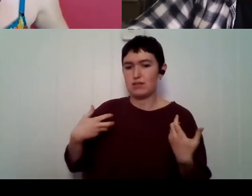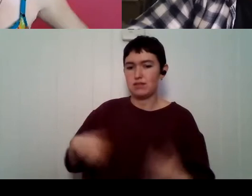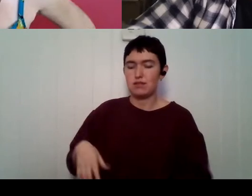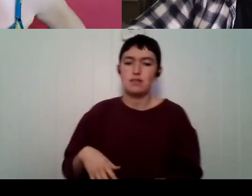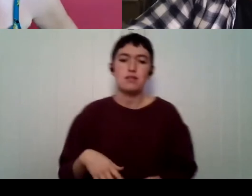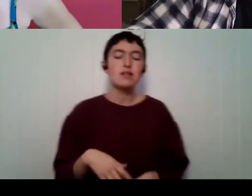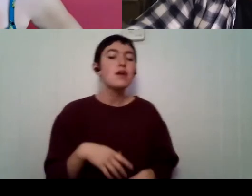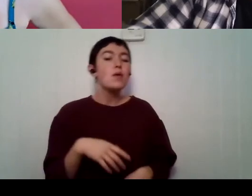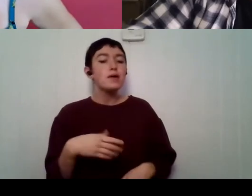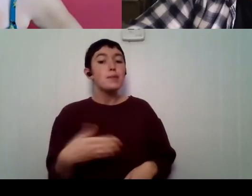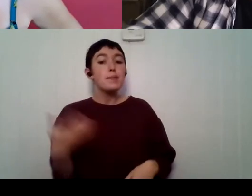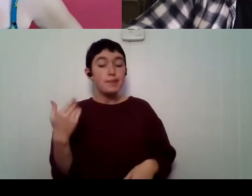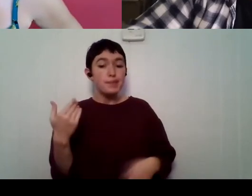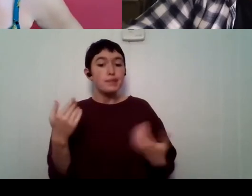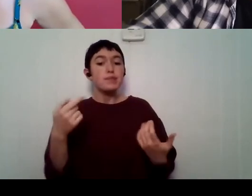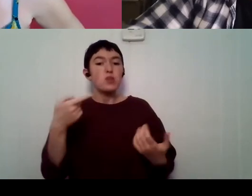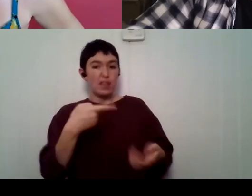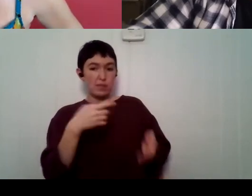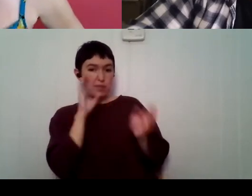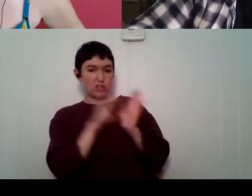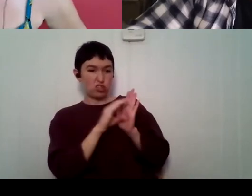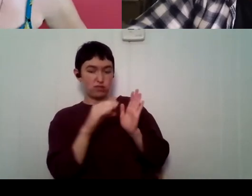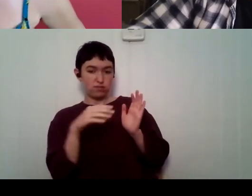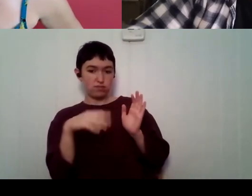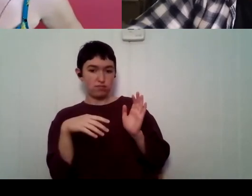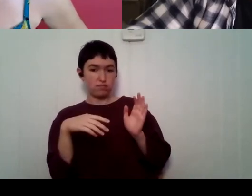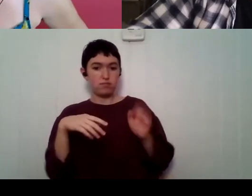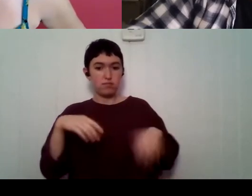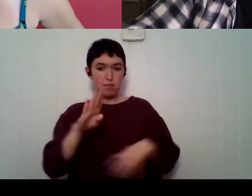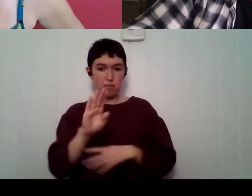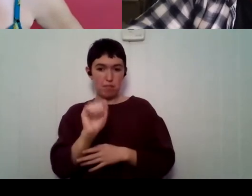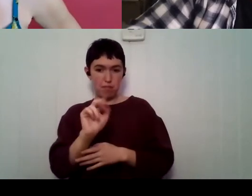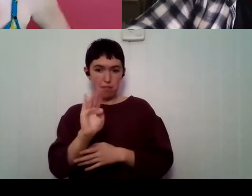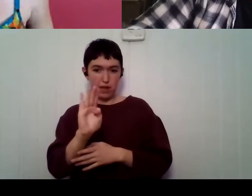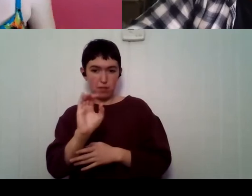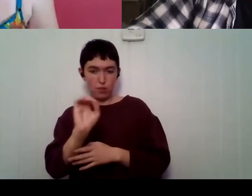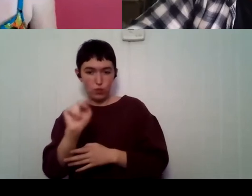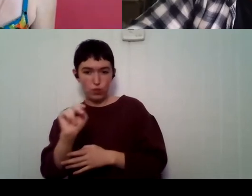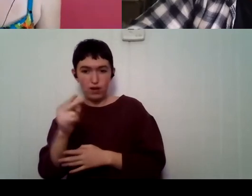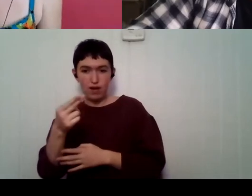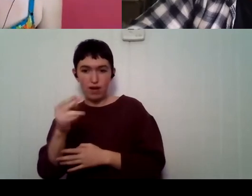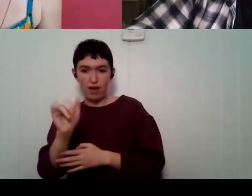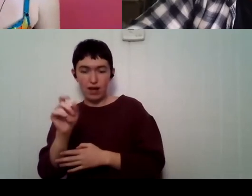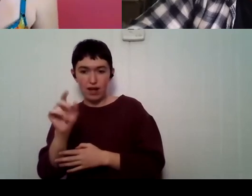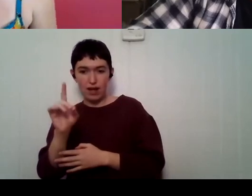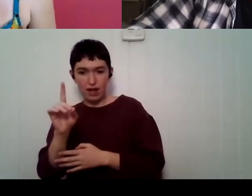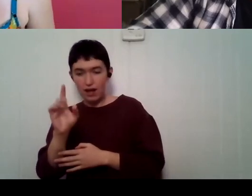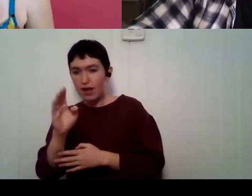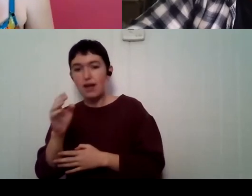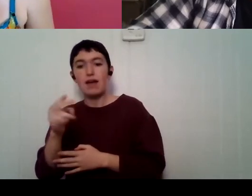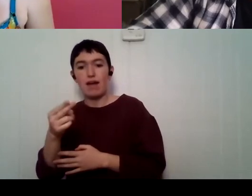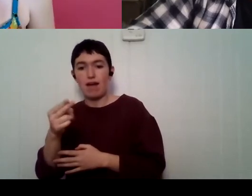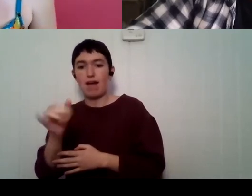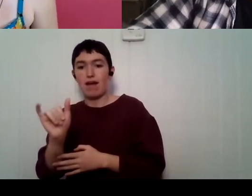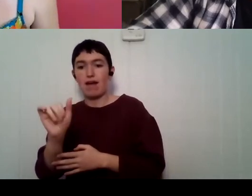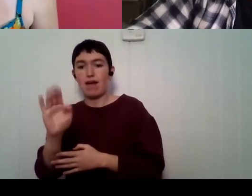pet. So she is generally 100% accustomed to humans. And this is exactly why this organization, Animal